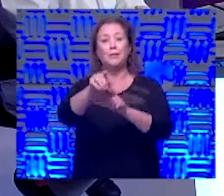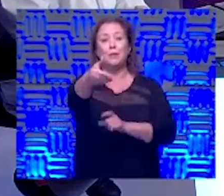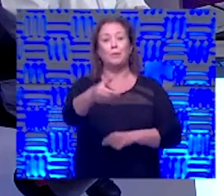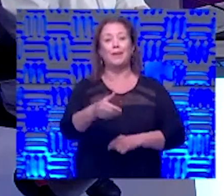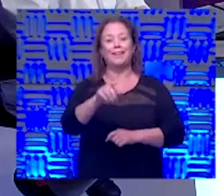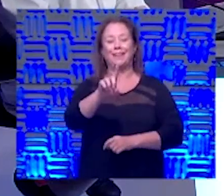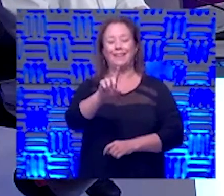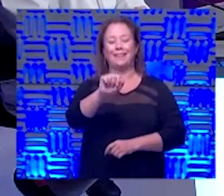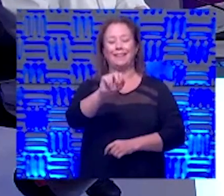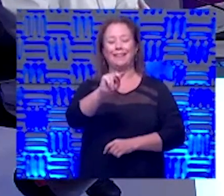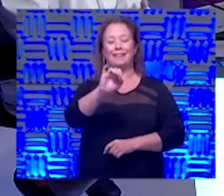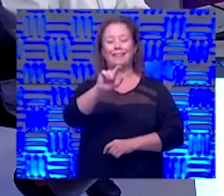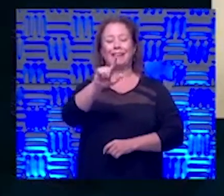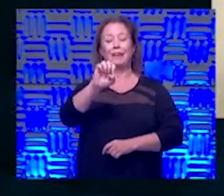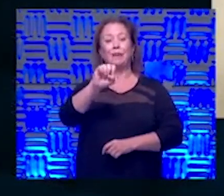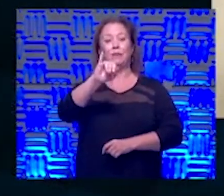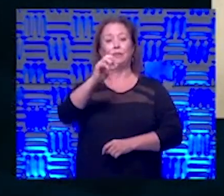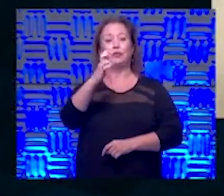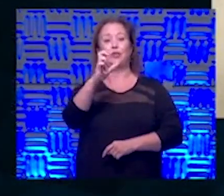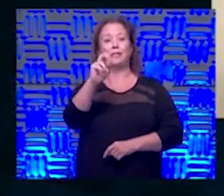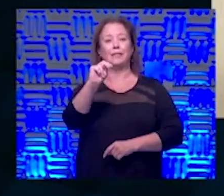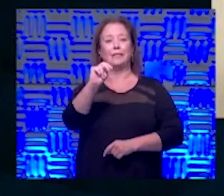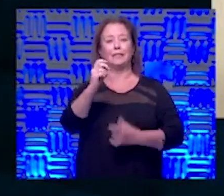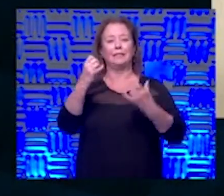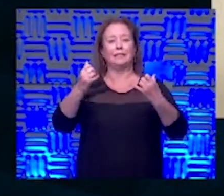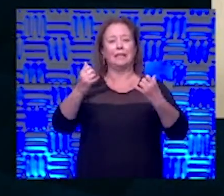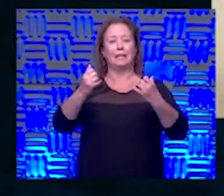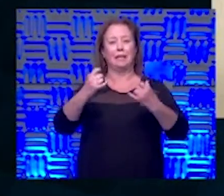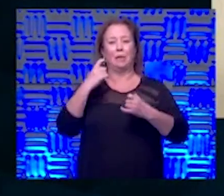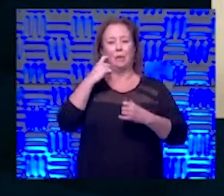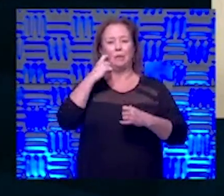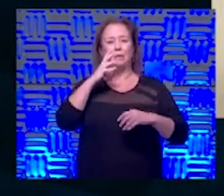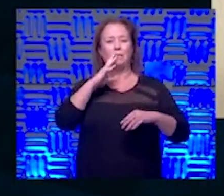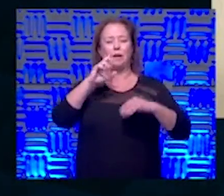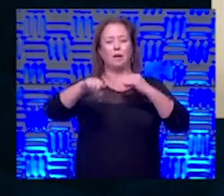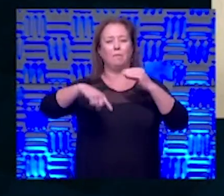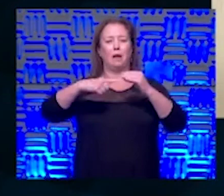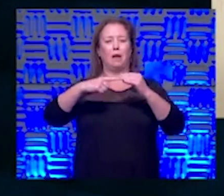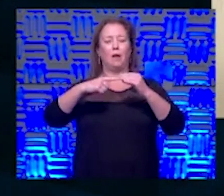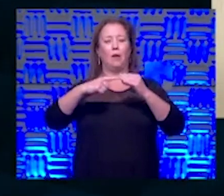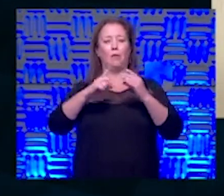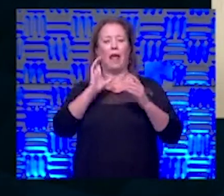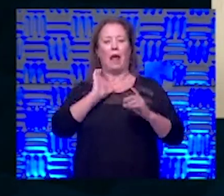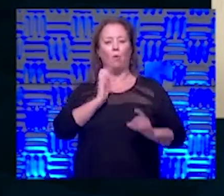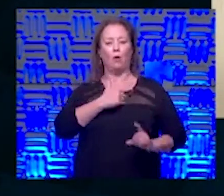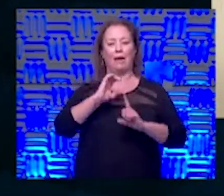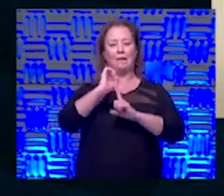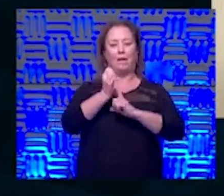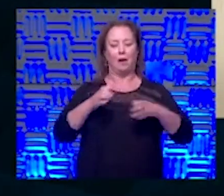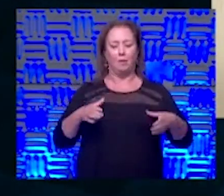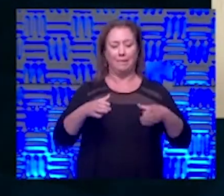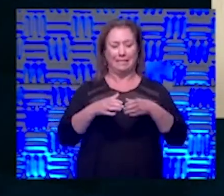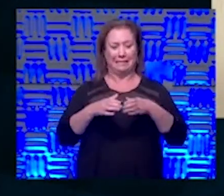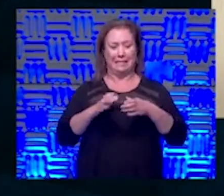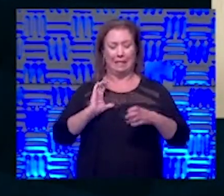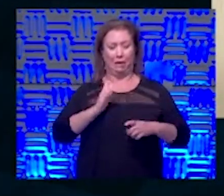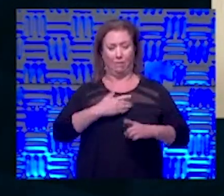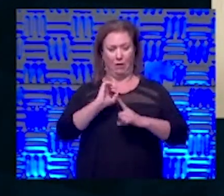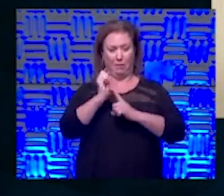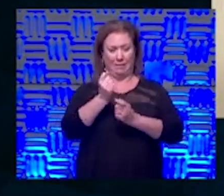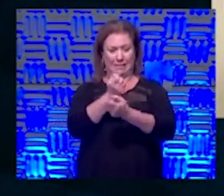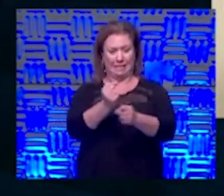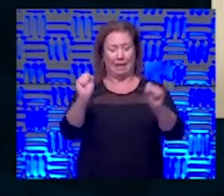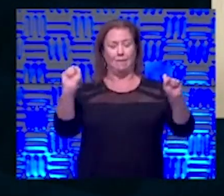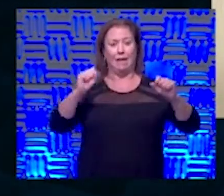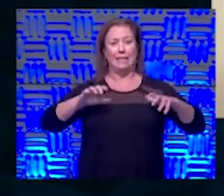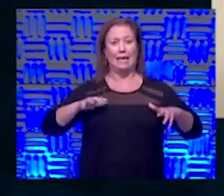Dr. Danielle Johnson on our show today as we talk about growing our bubbles and how safe that is and the